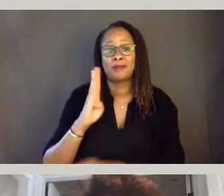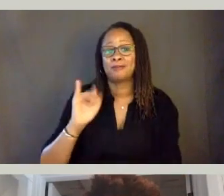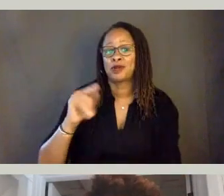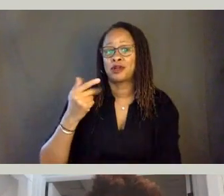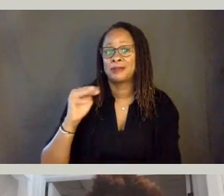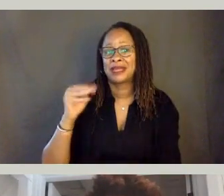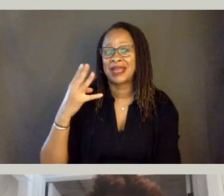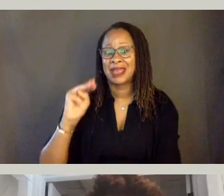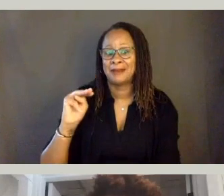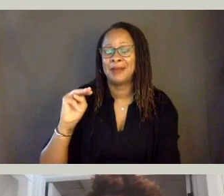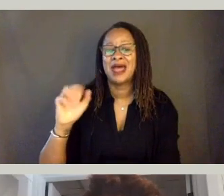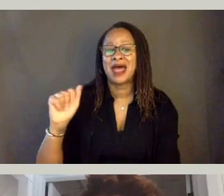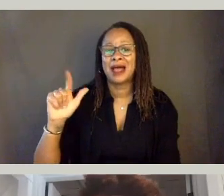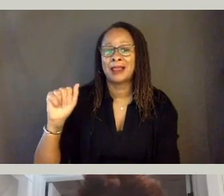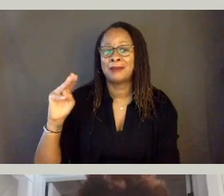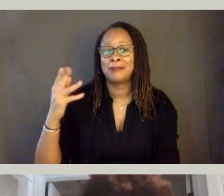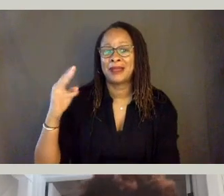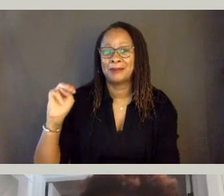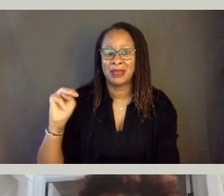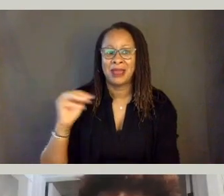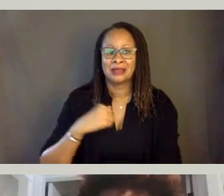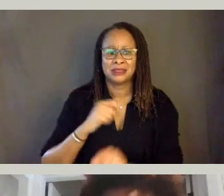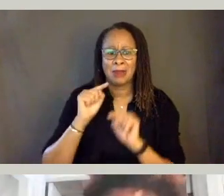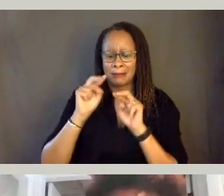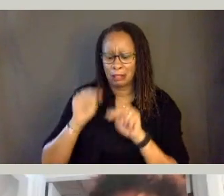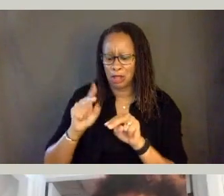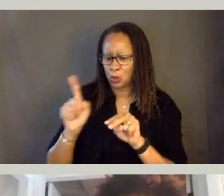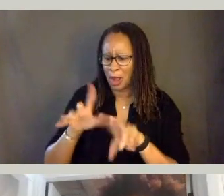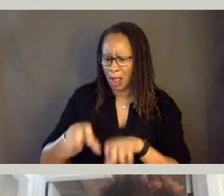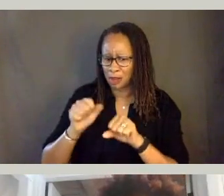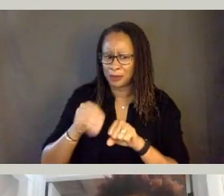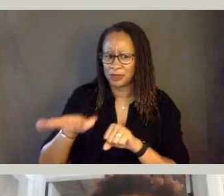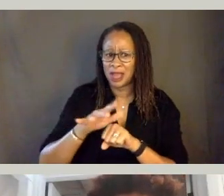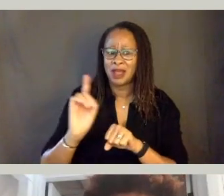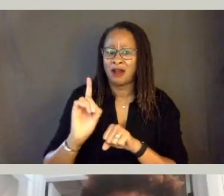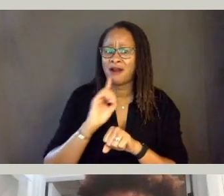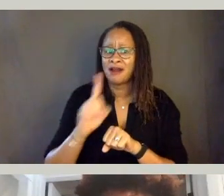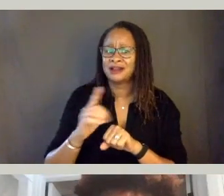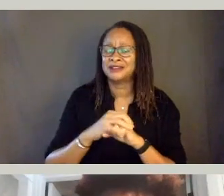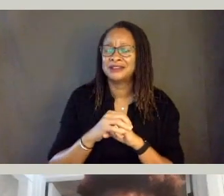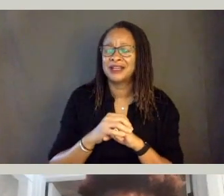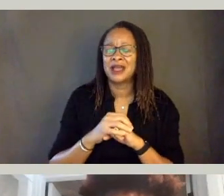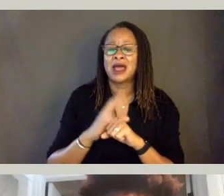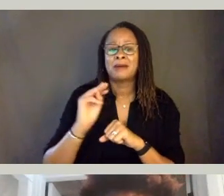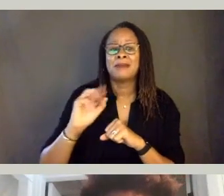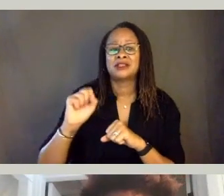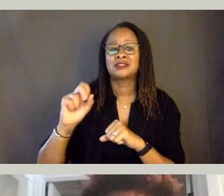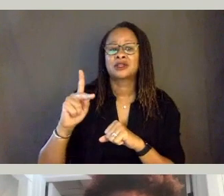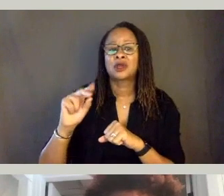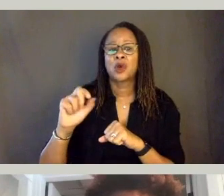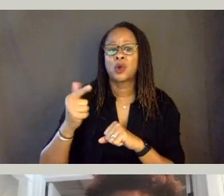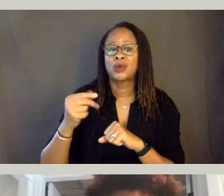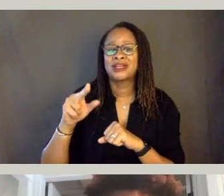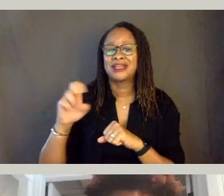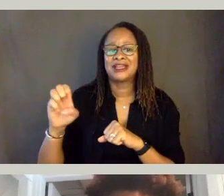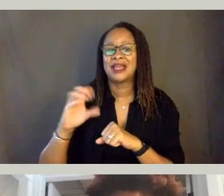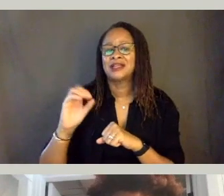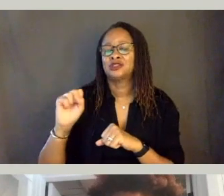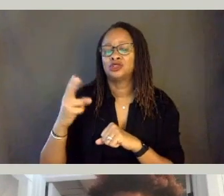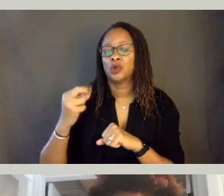my usual location. So I'm looking down to see the occupied territories, which are the land of Muskogee and